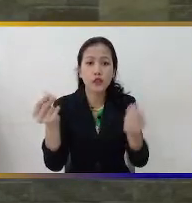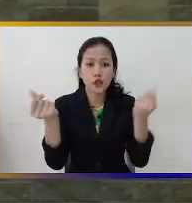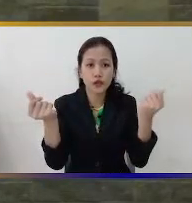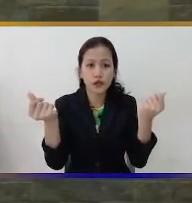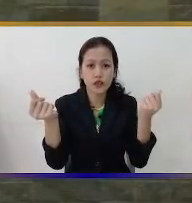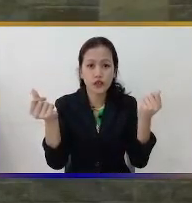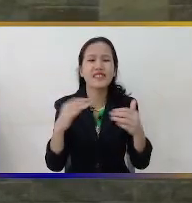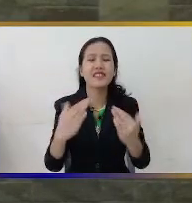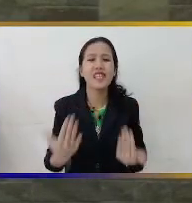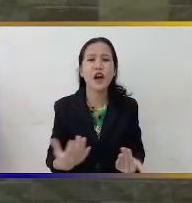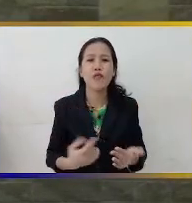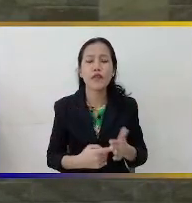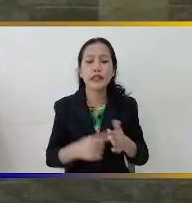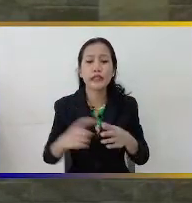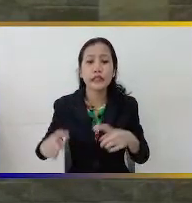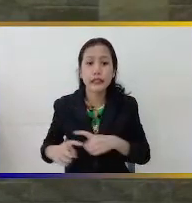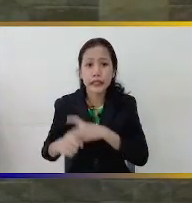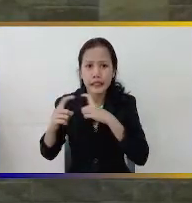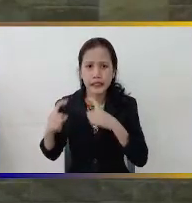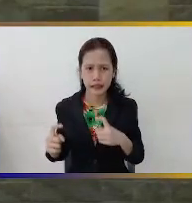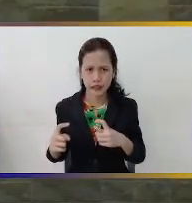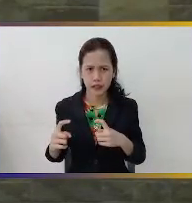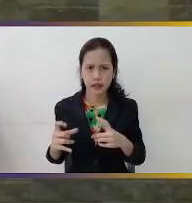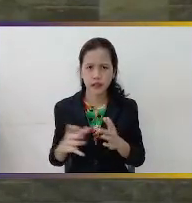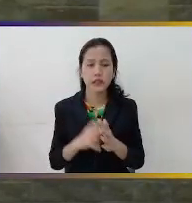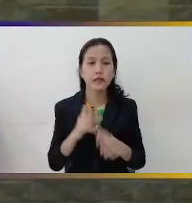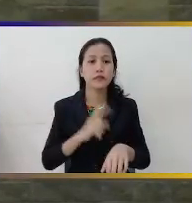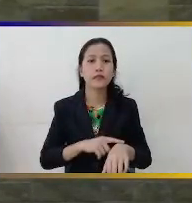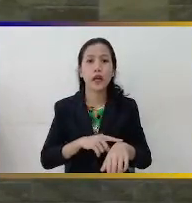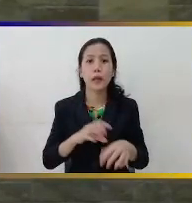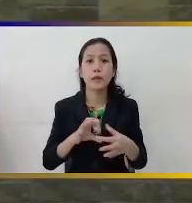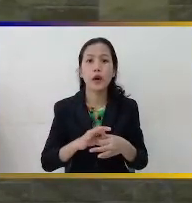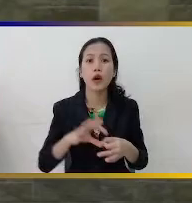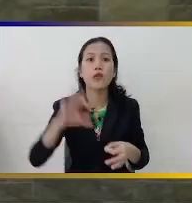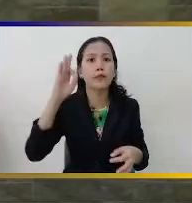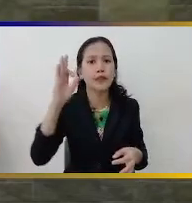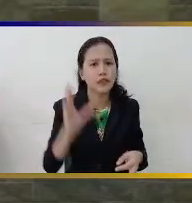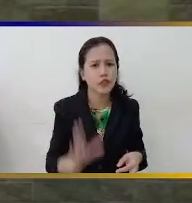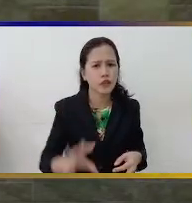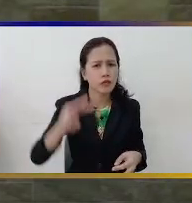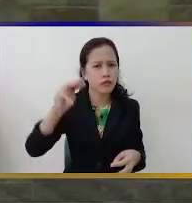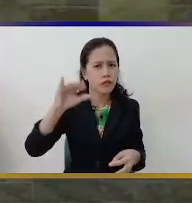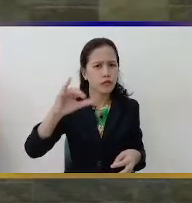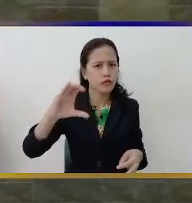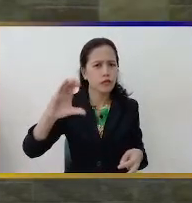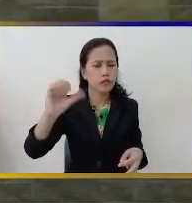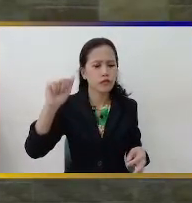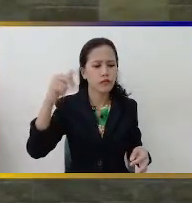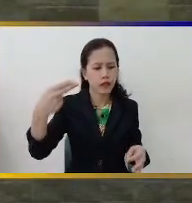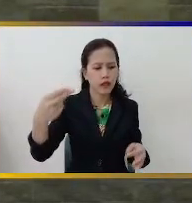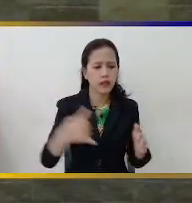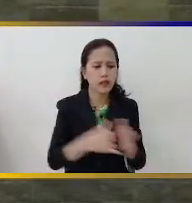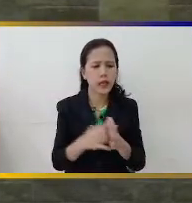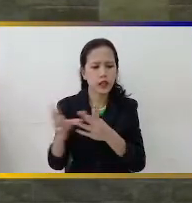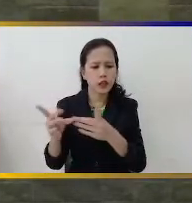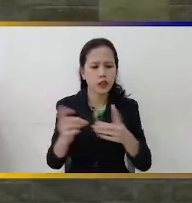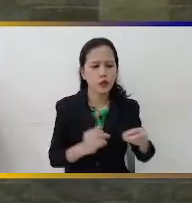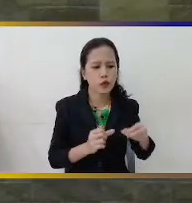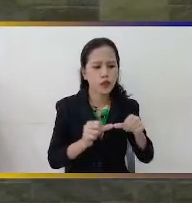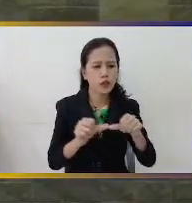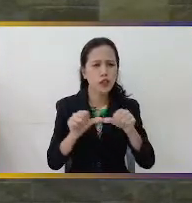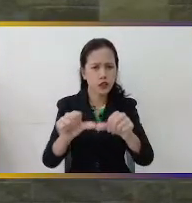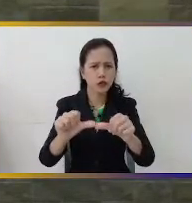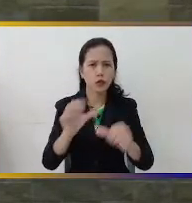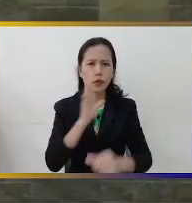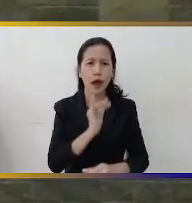particular sins during the time of Prophet Micah na kung saan ay ginagawa po ng mga Israelites, sa mga tao po ng Diyos. Kaya